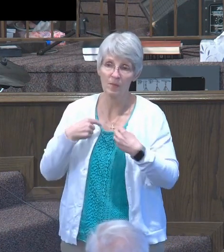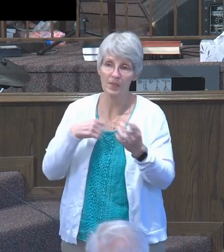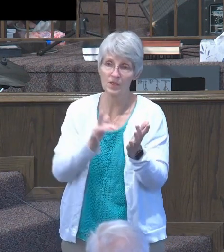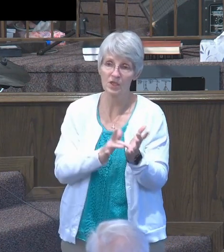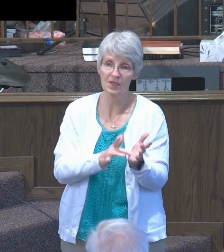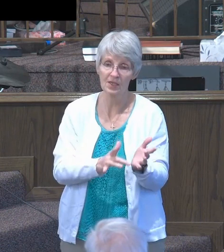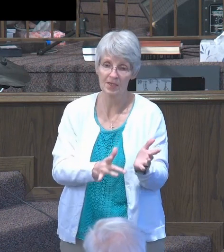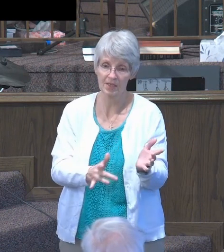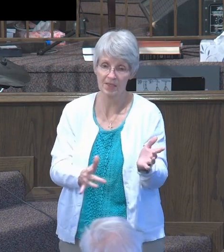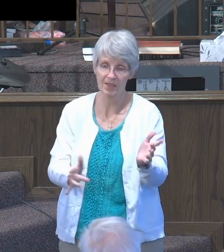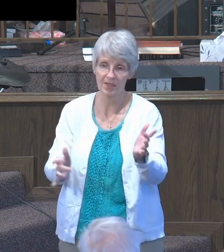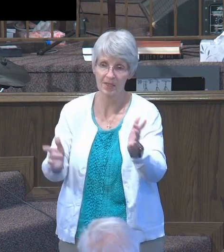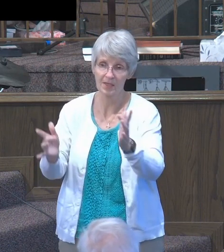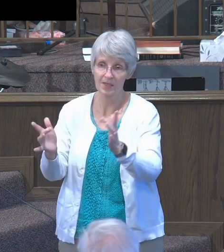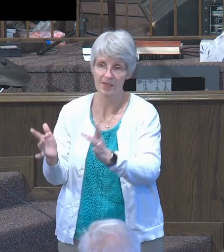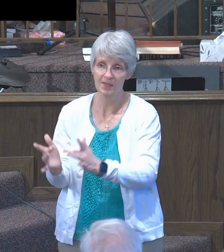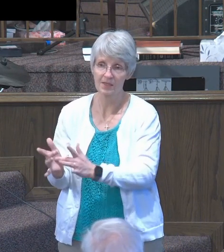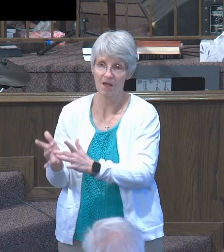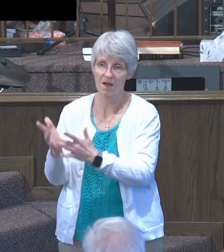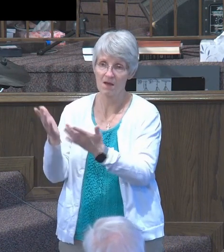give me